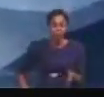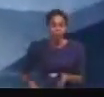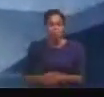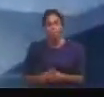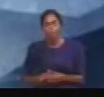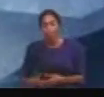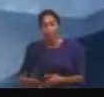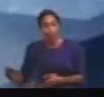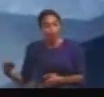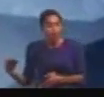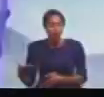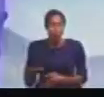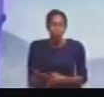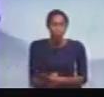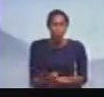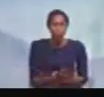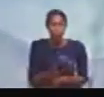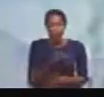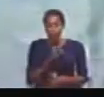Worth more.